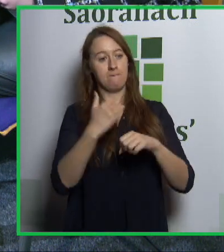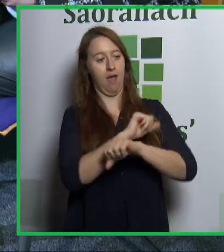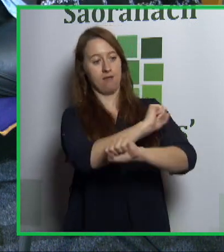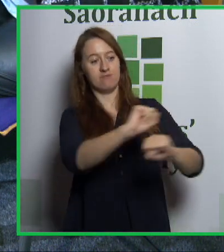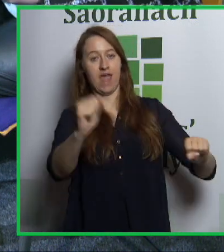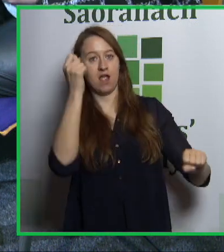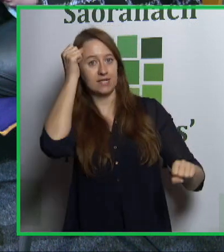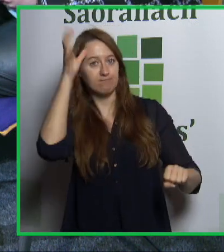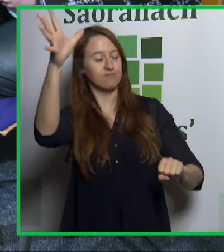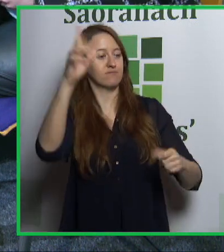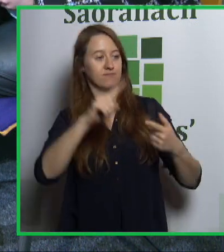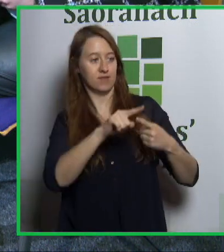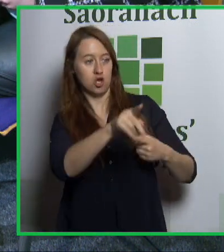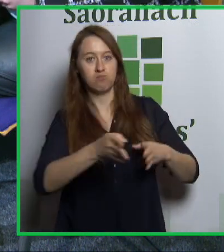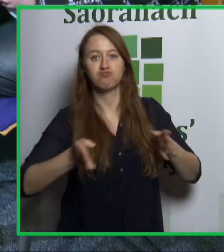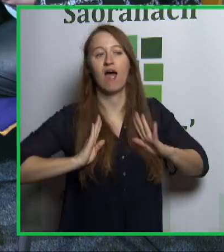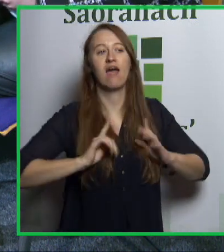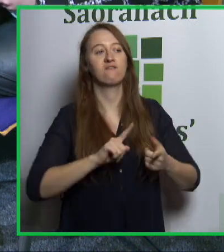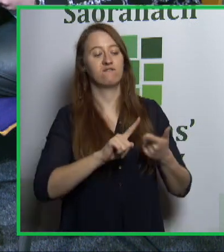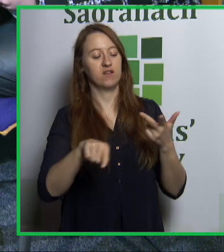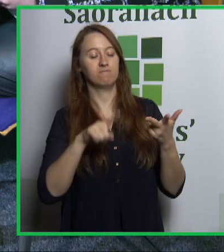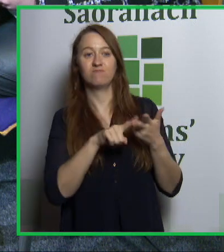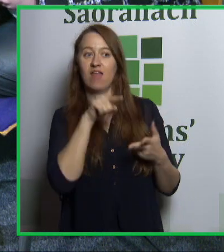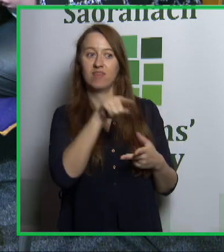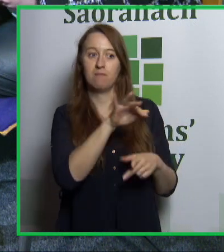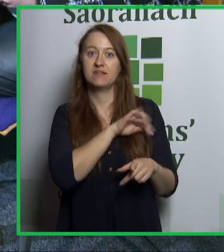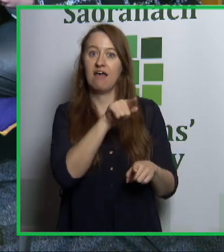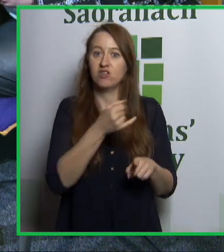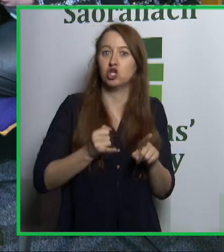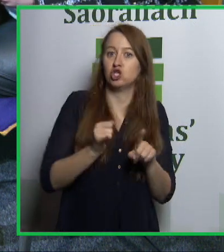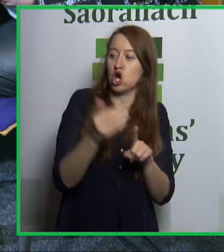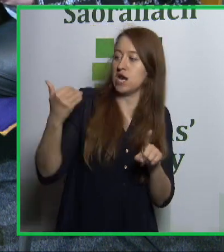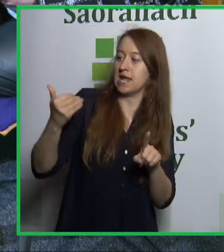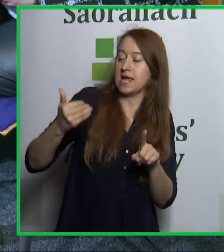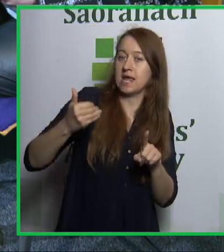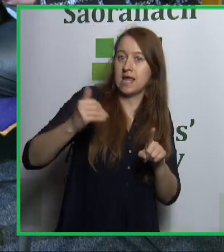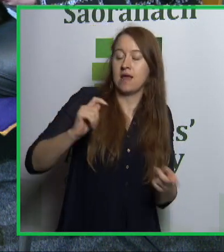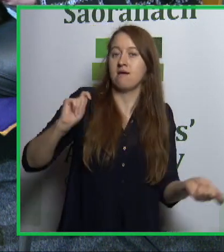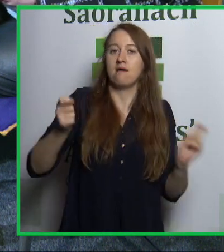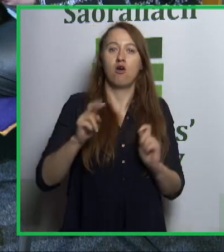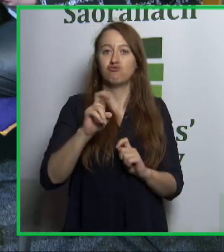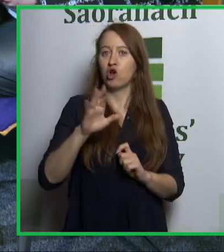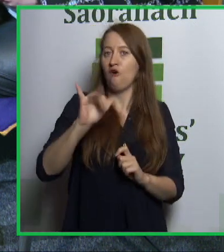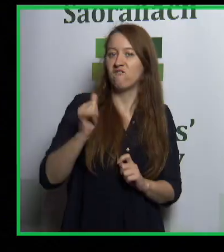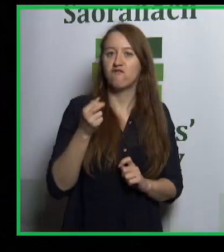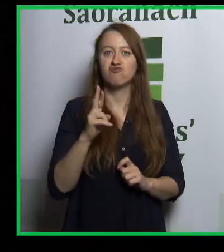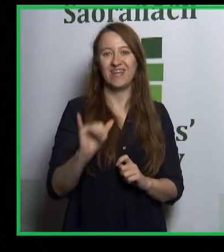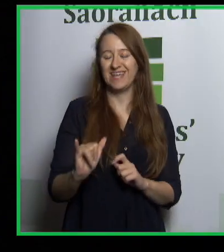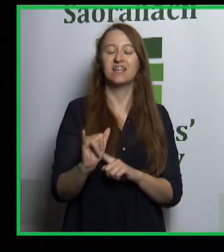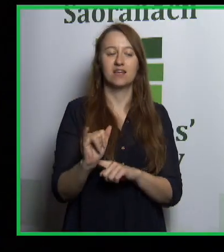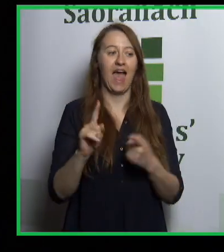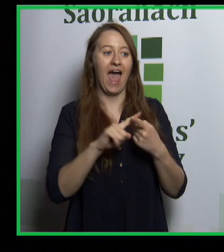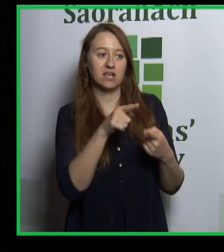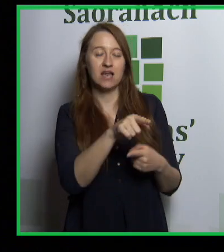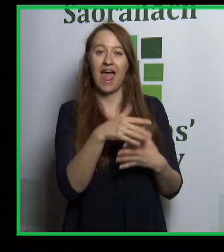insights, by the courage, the recovery that many have been on, by their love and devotion towards their family